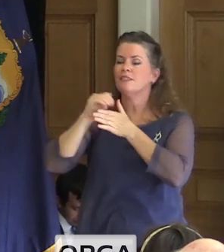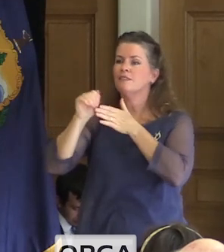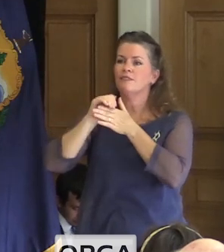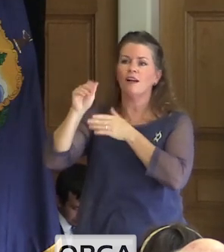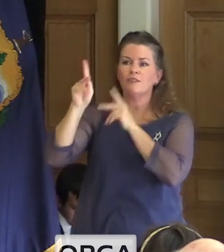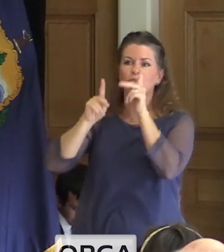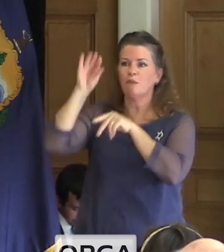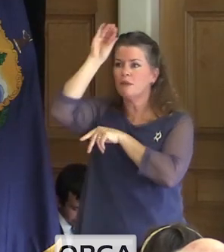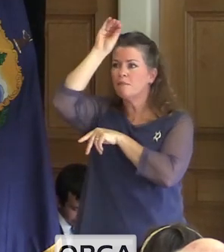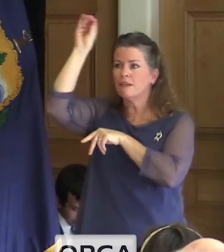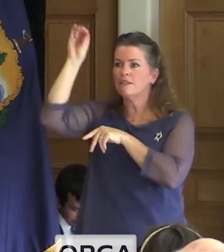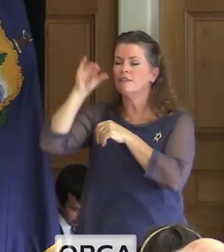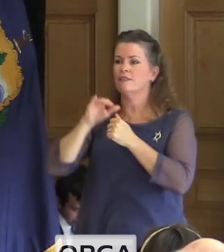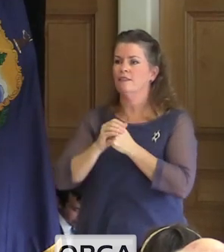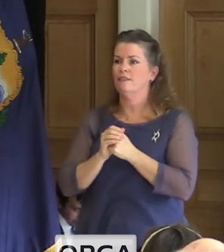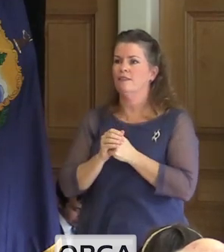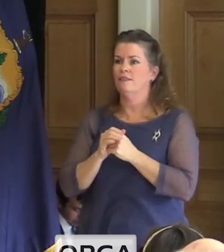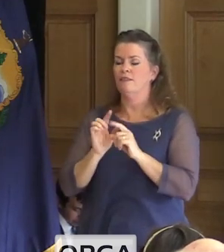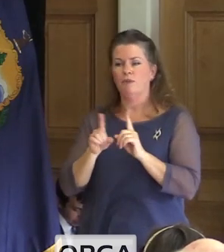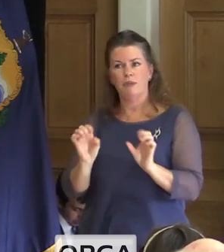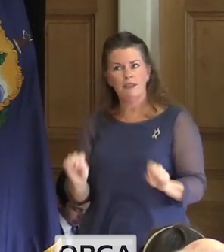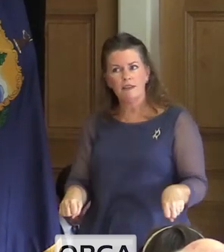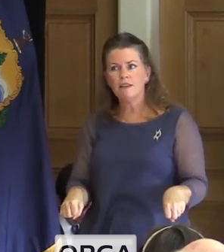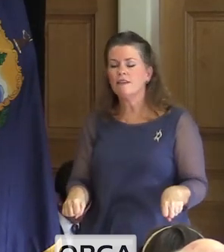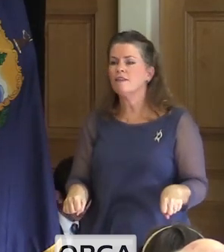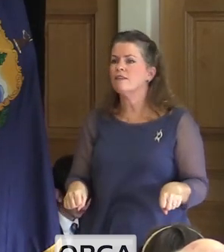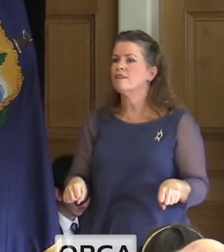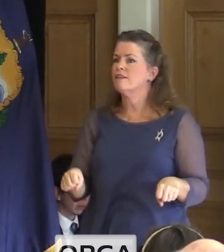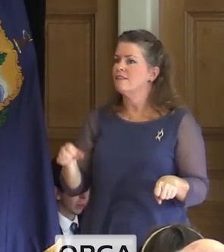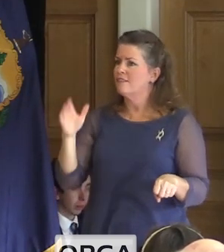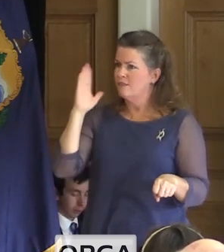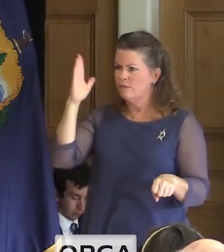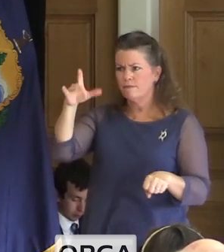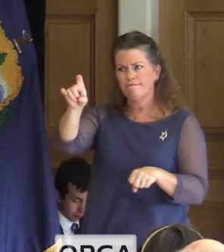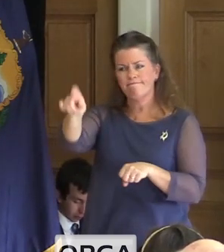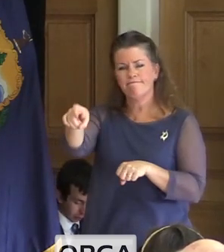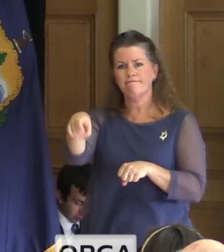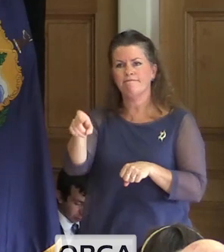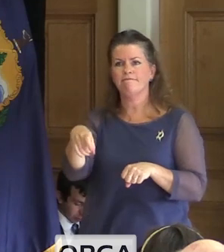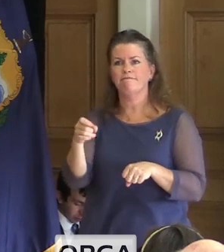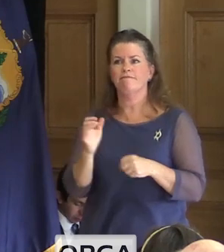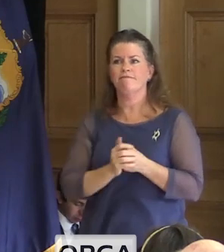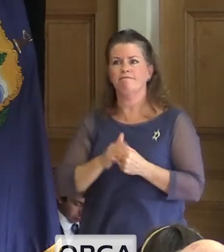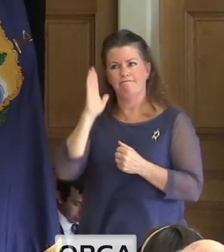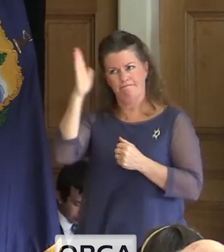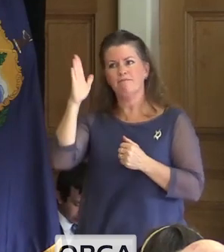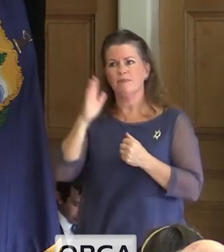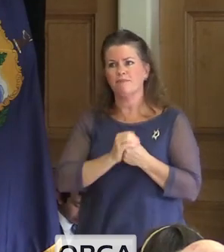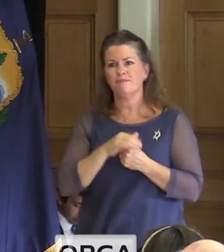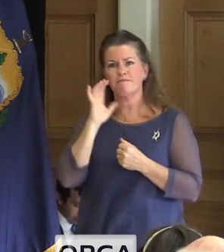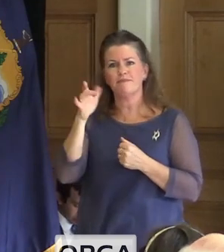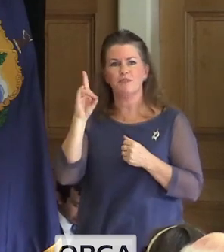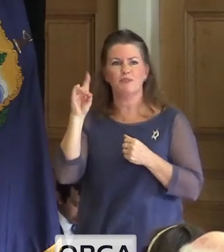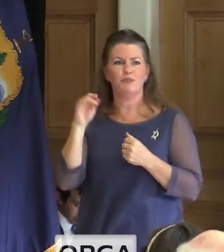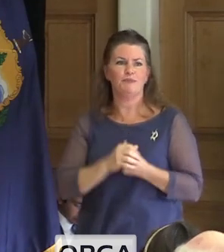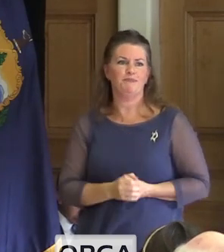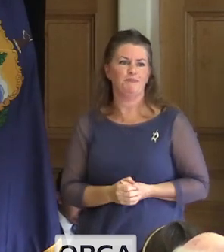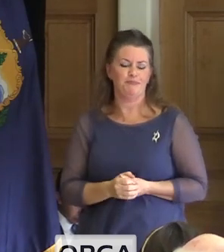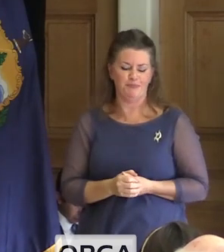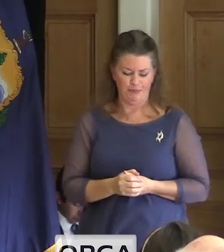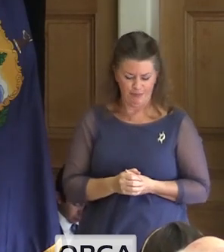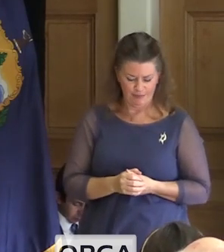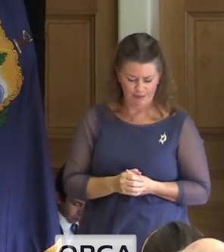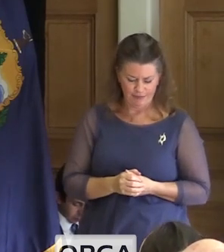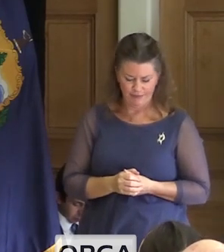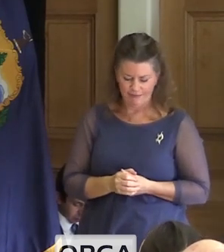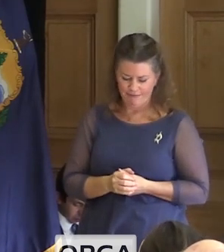system. But we can do it, and we must do it. And we will do it. And we are